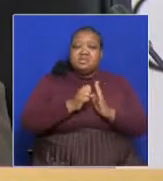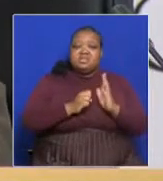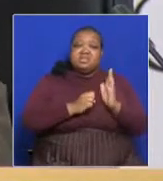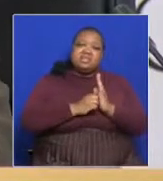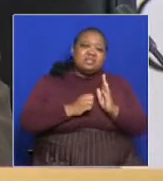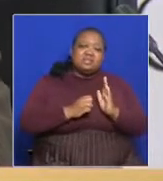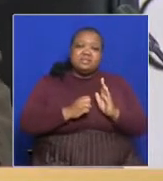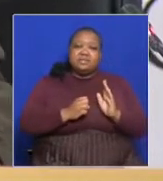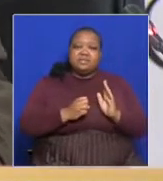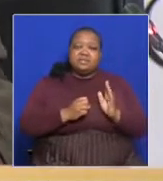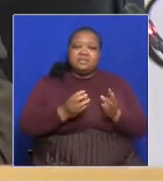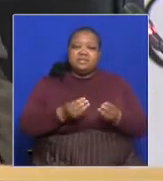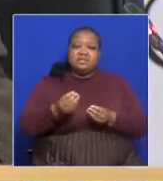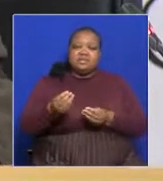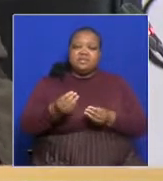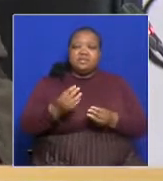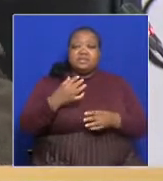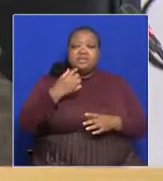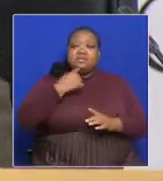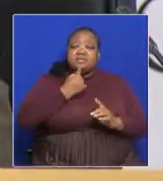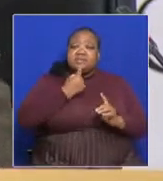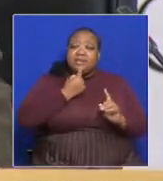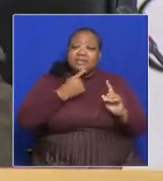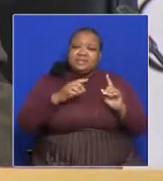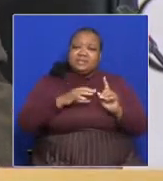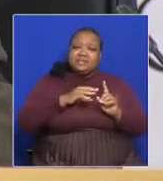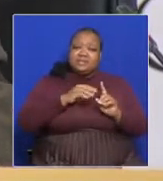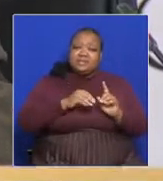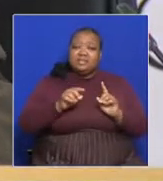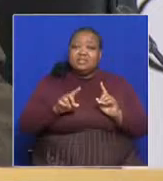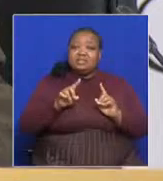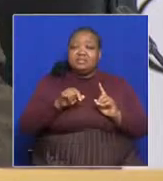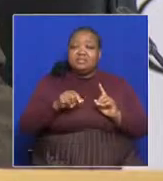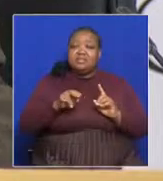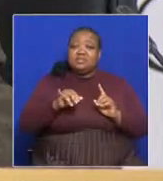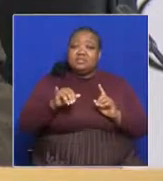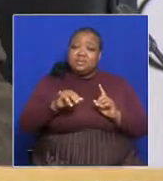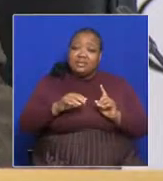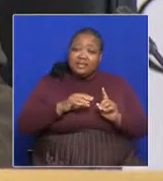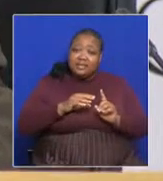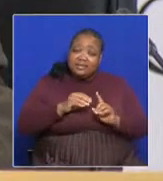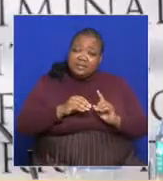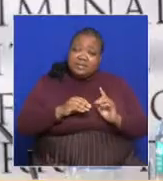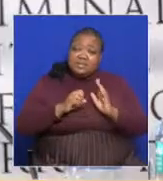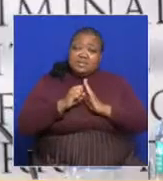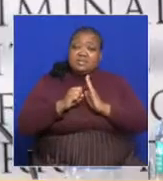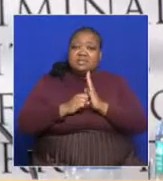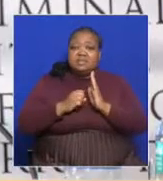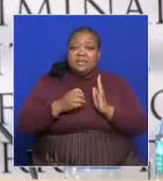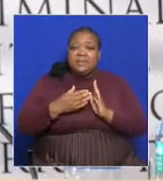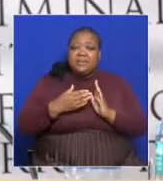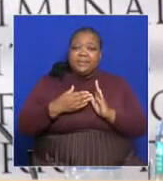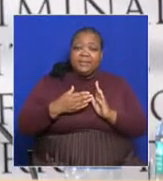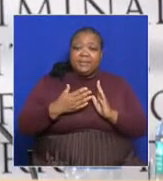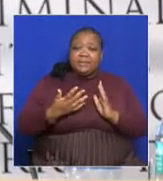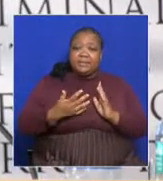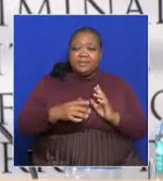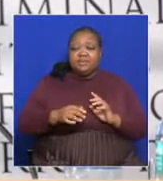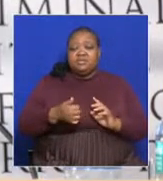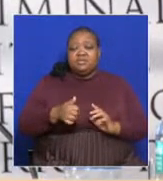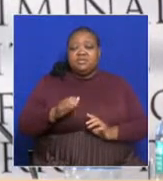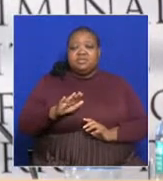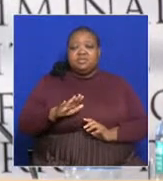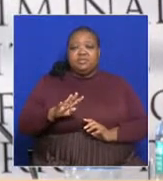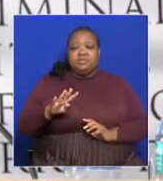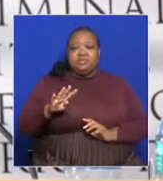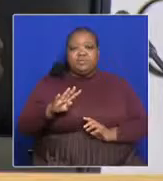Commissioner, I'm saying, was he asked about the 1st of July? His statement tells me nothing about the 1st of July. If you go to 654, that's his